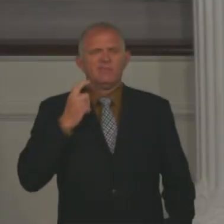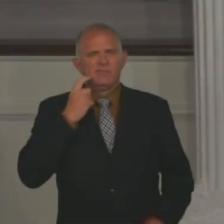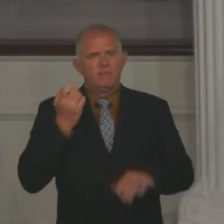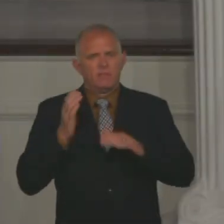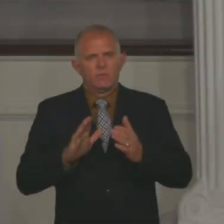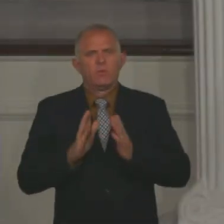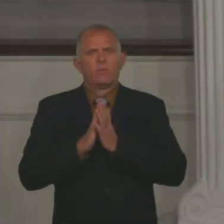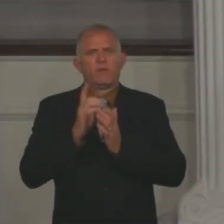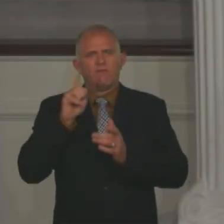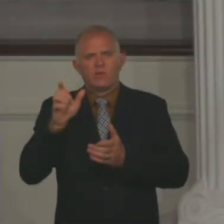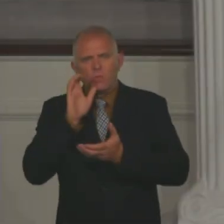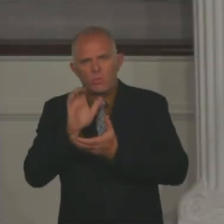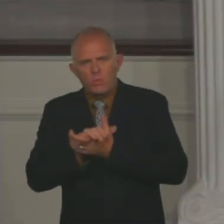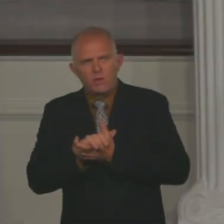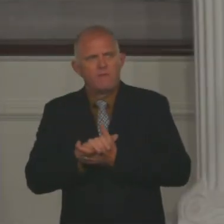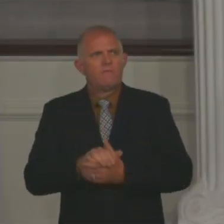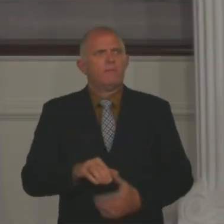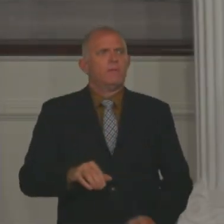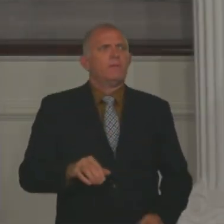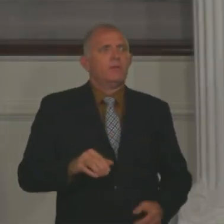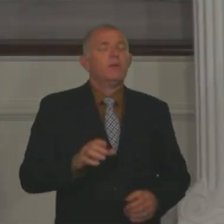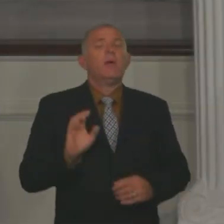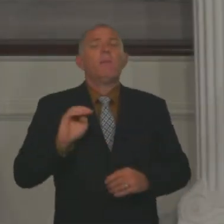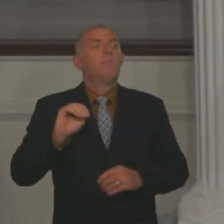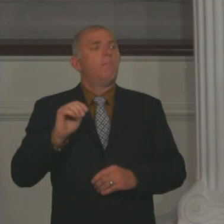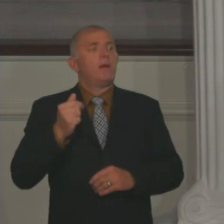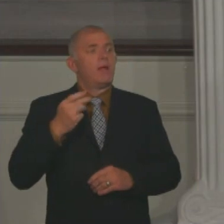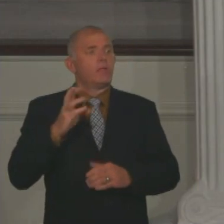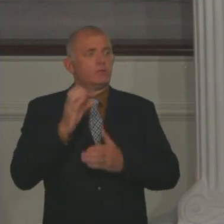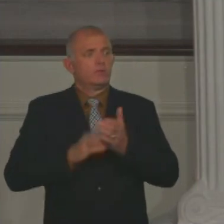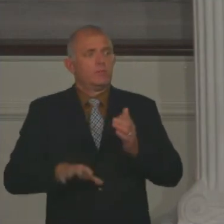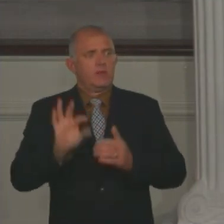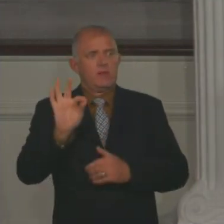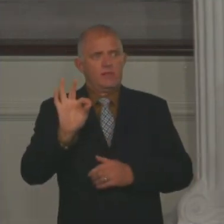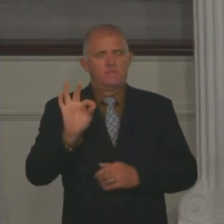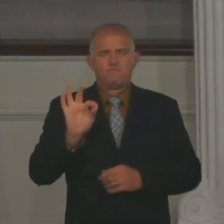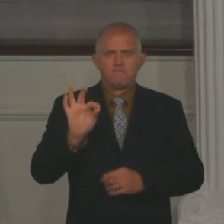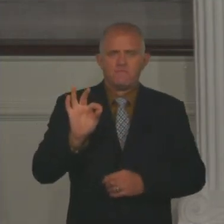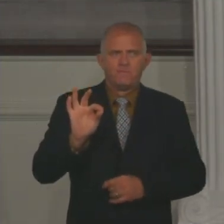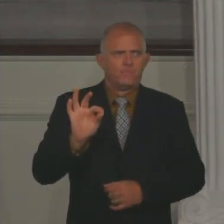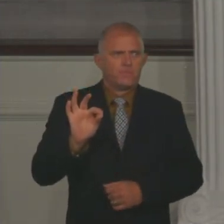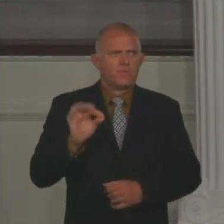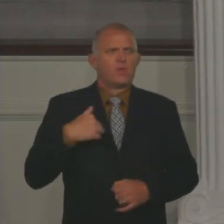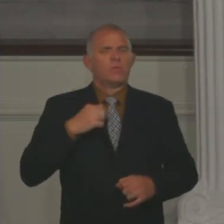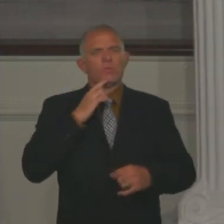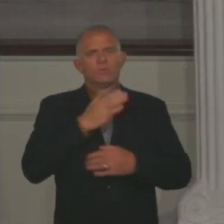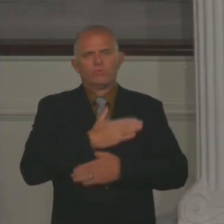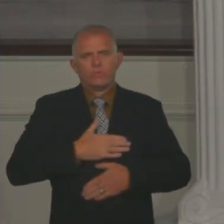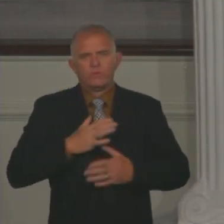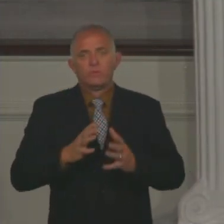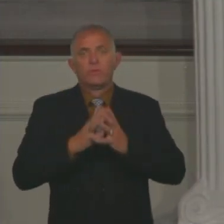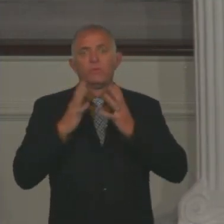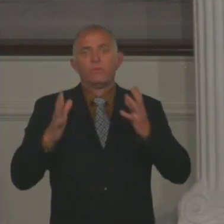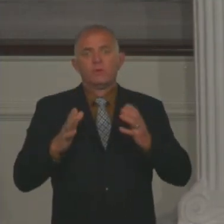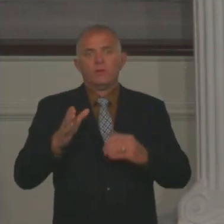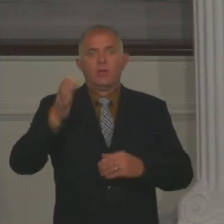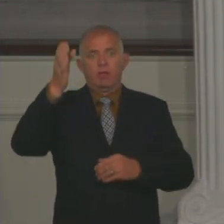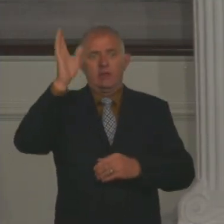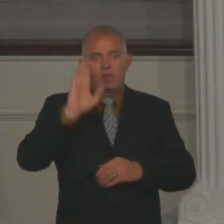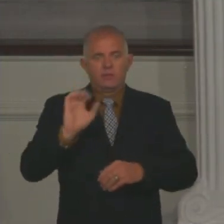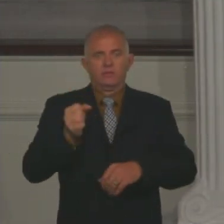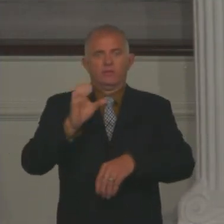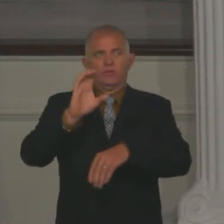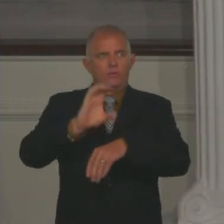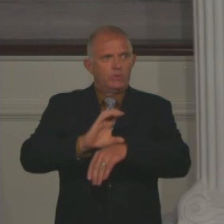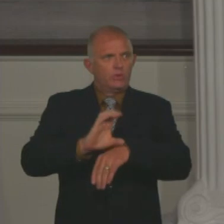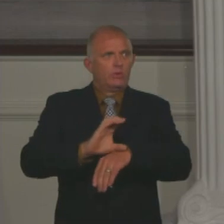Matthew chapter 9, if you would in your Bibles, please. Matthew chapter 9. I appreciate so very much the Church of God. And I'm looking forward to